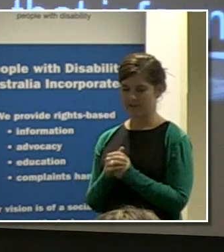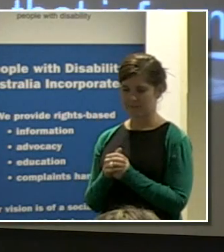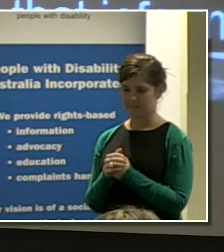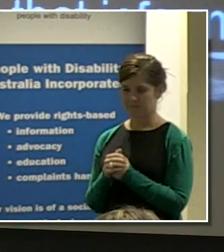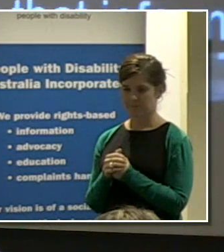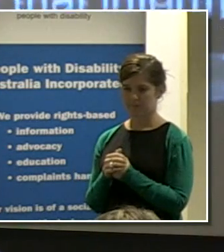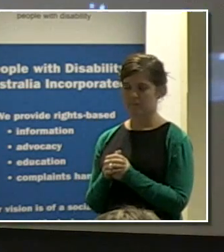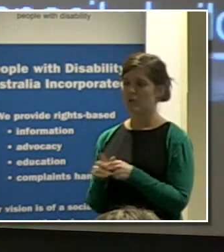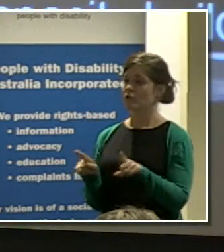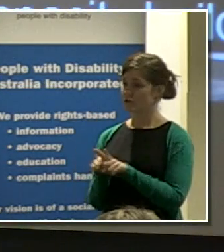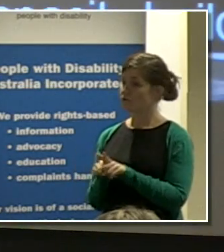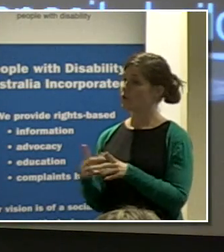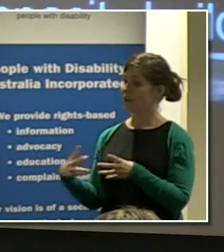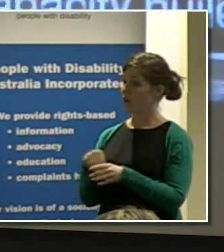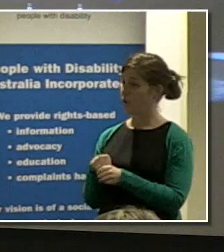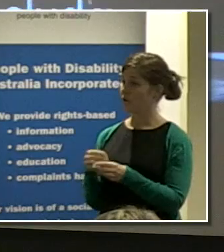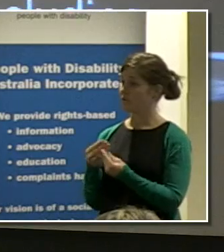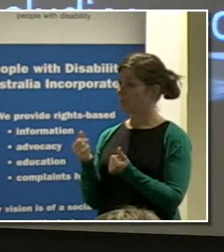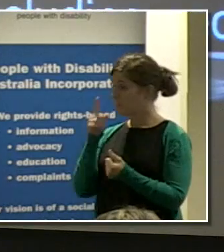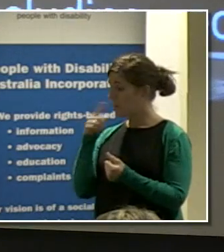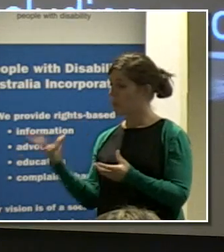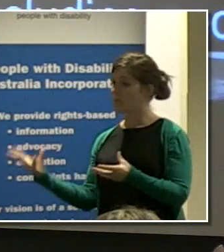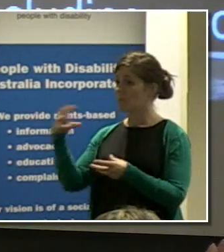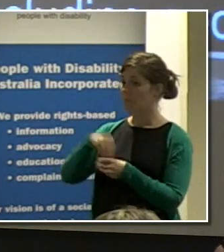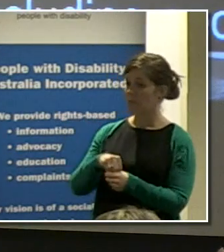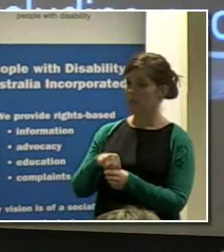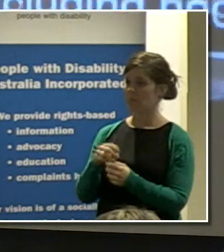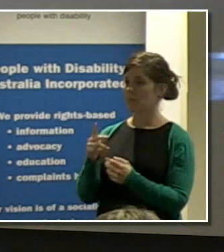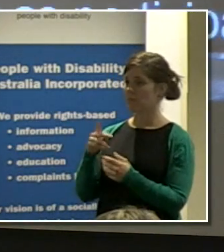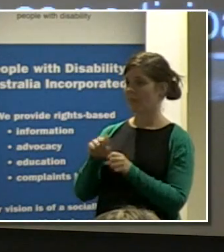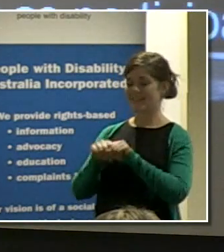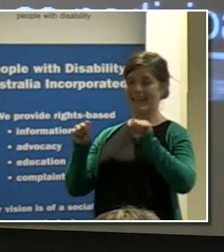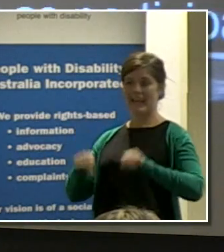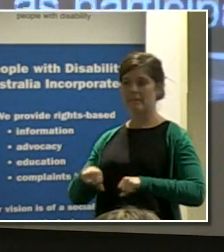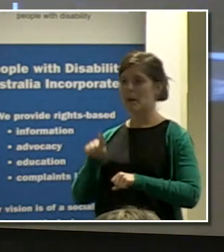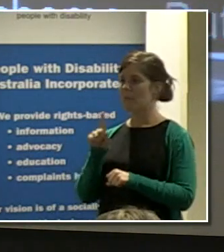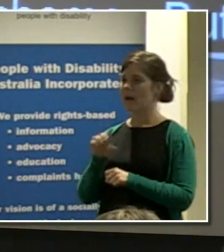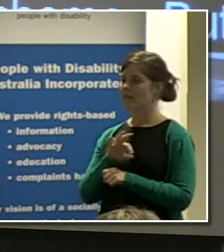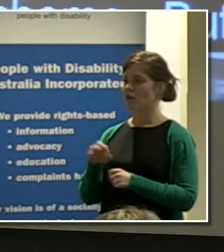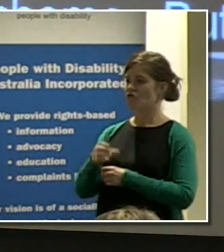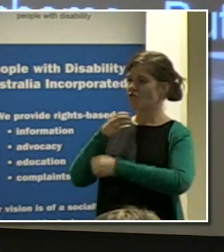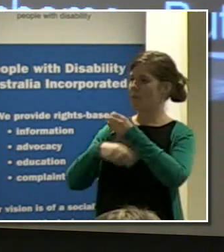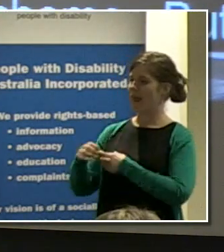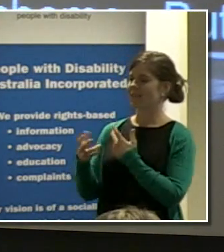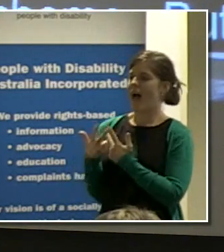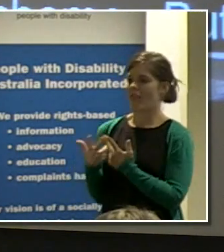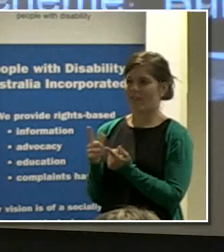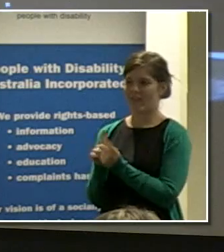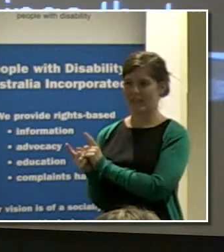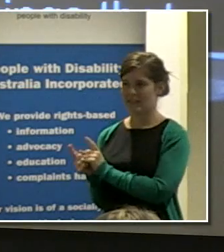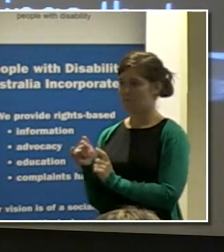building space, including people who might come in as participants in the scheme, but not substituting things that people might get